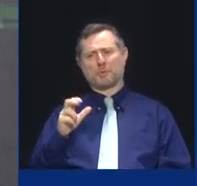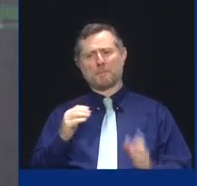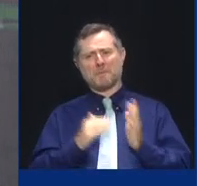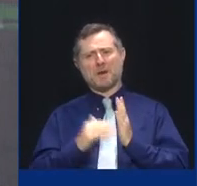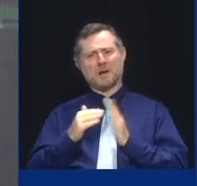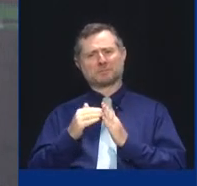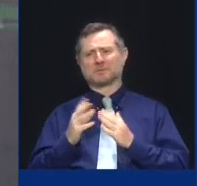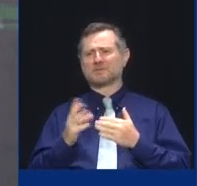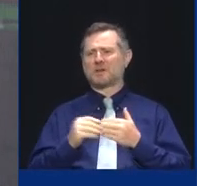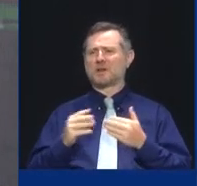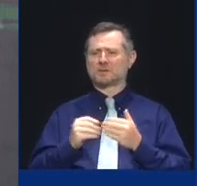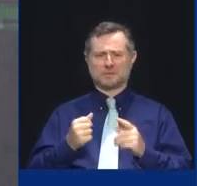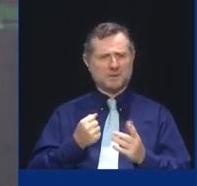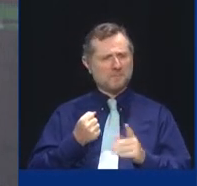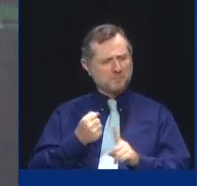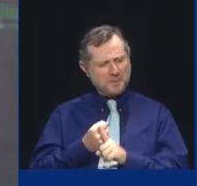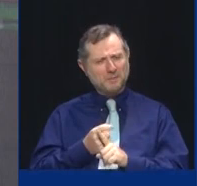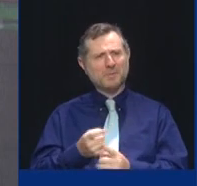Legoland itself.